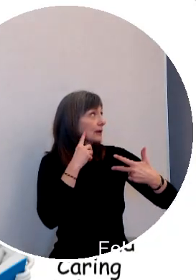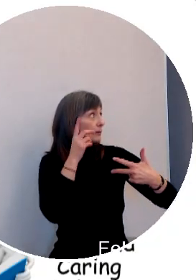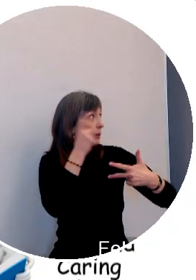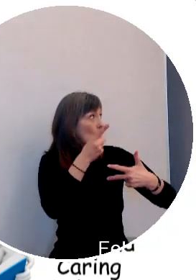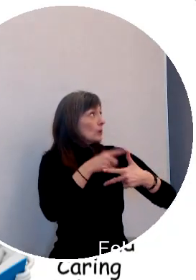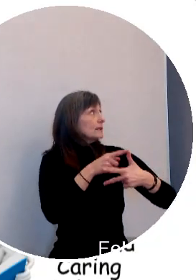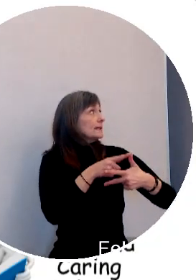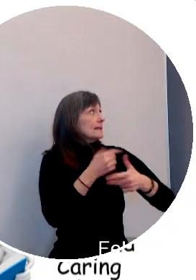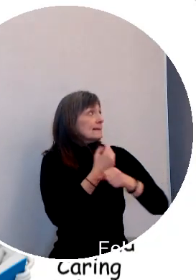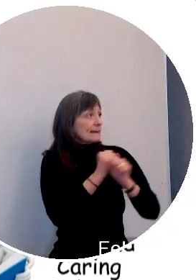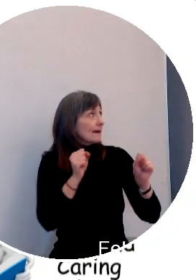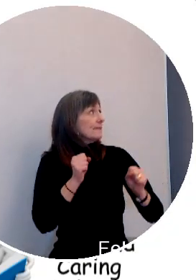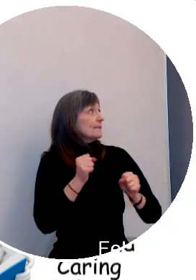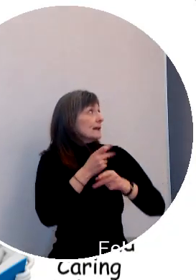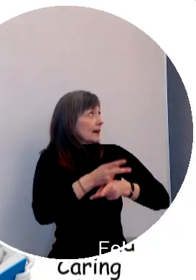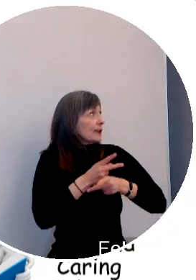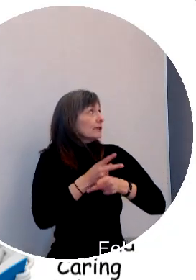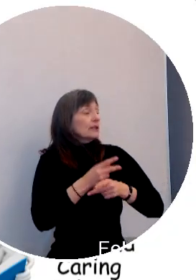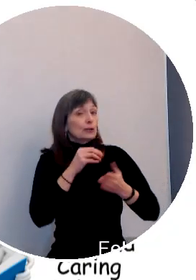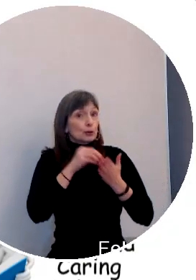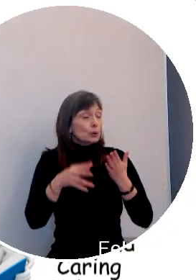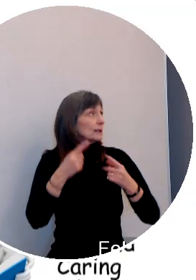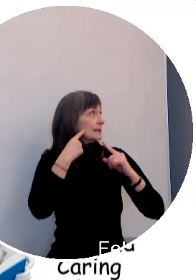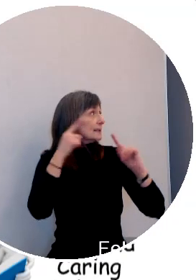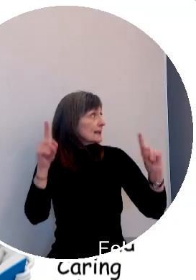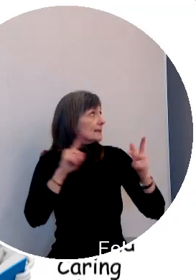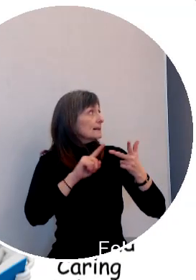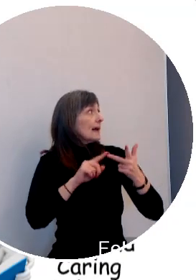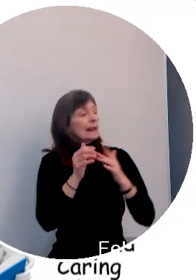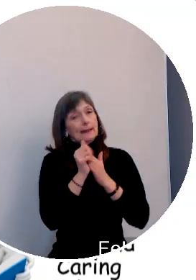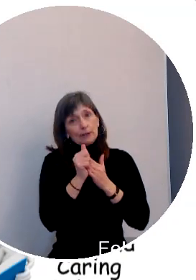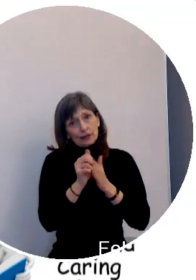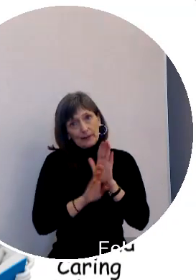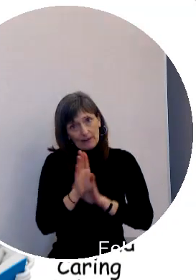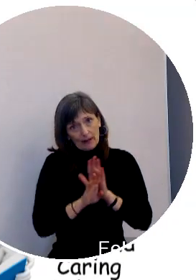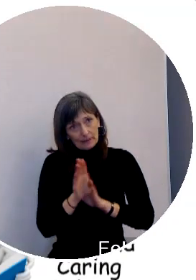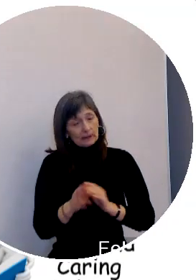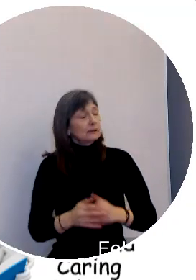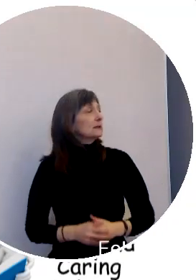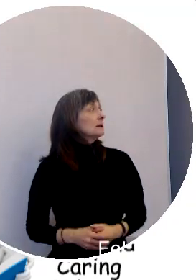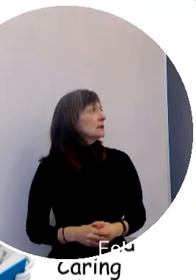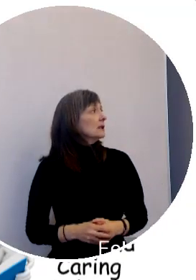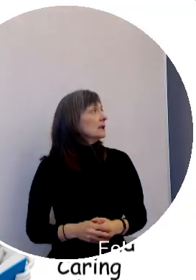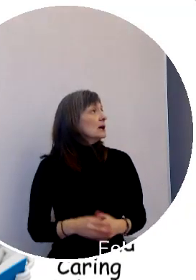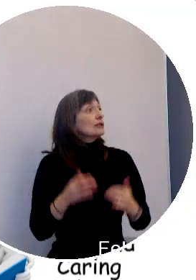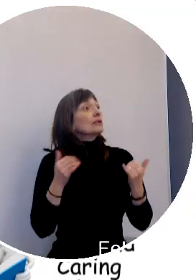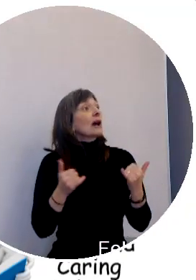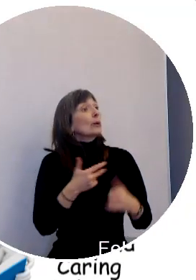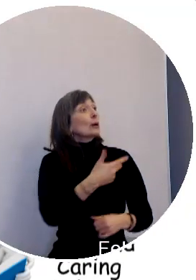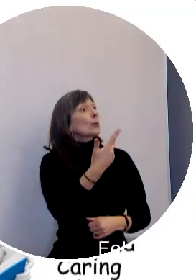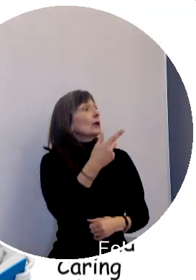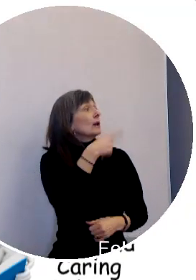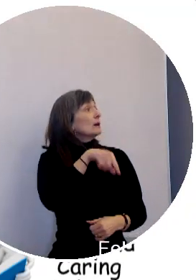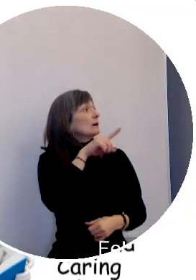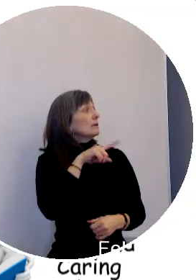caring, and leadership development and organizational effectiveness. And I'm going to ask each of the principals involved in this